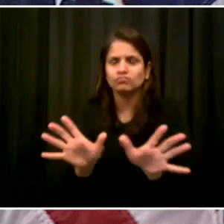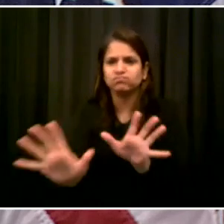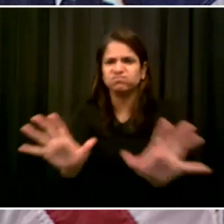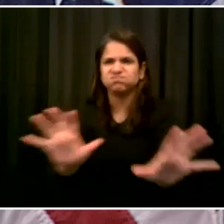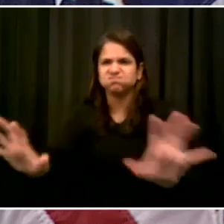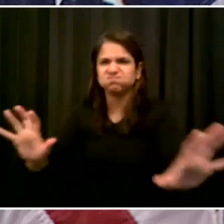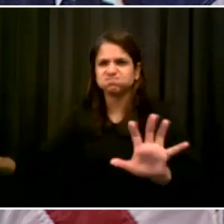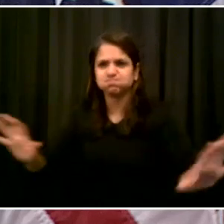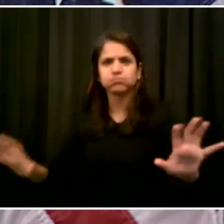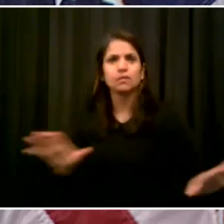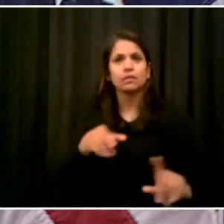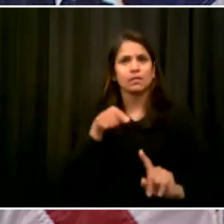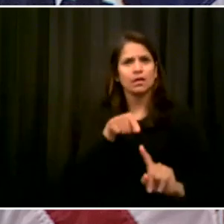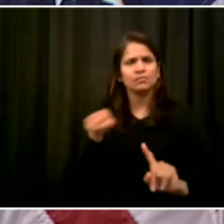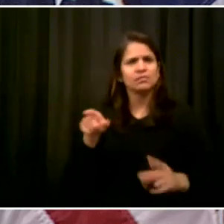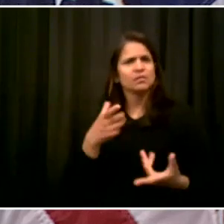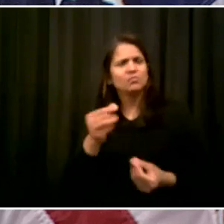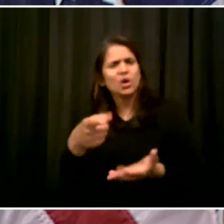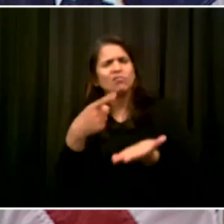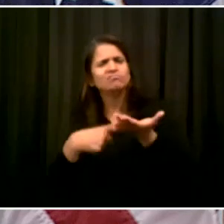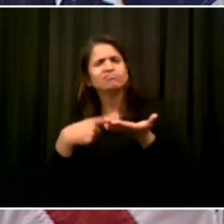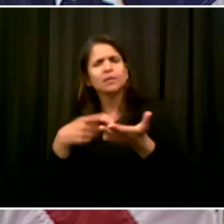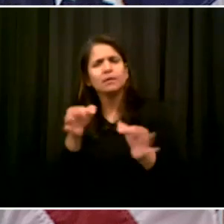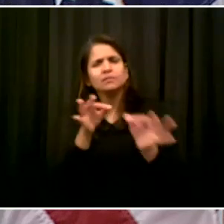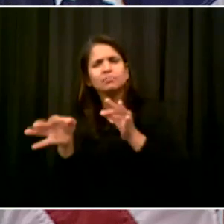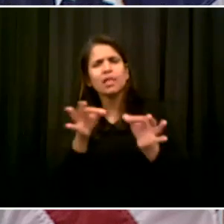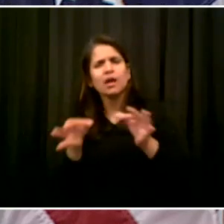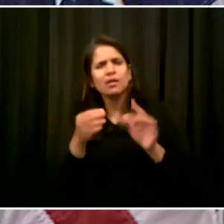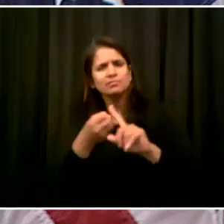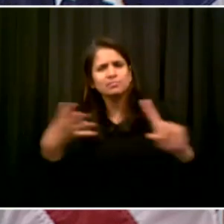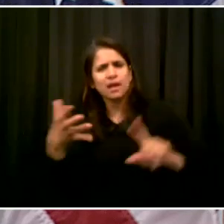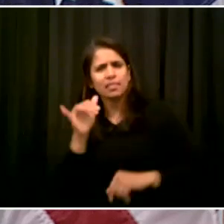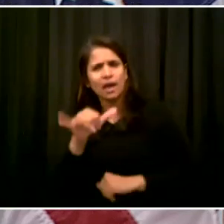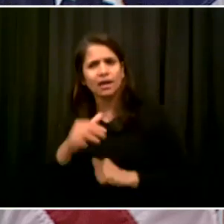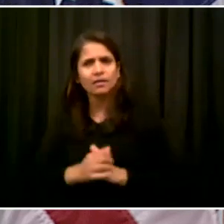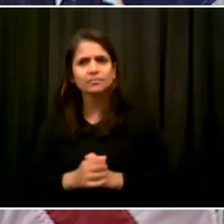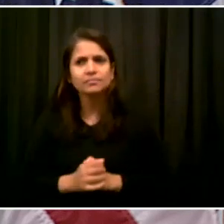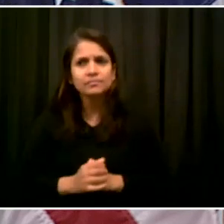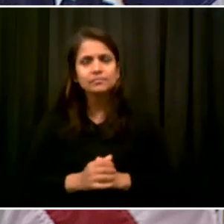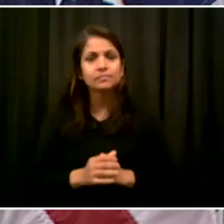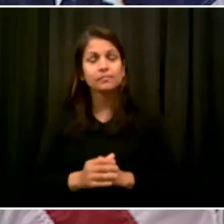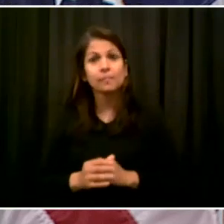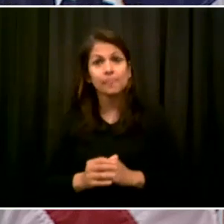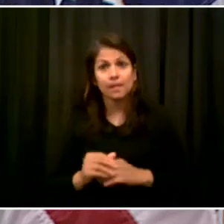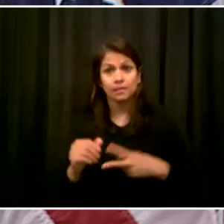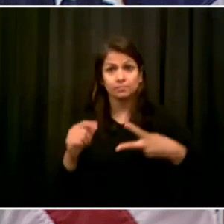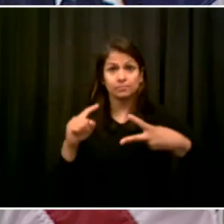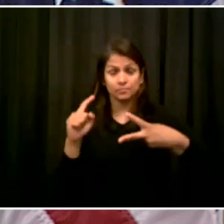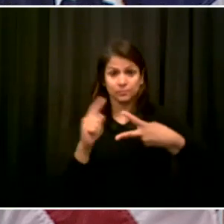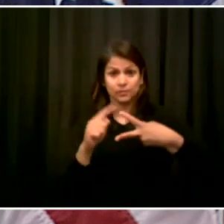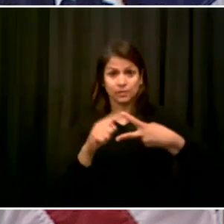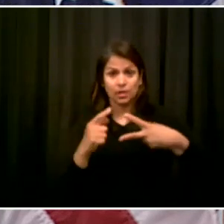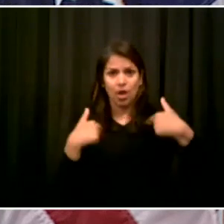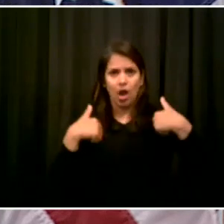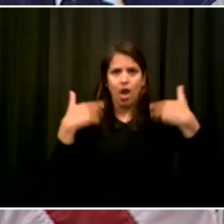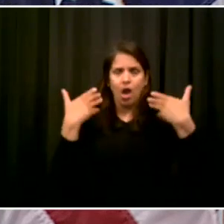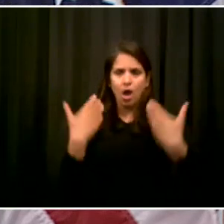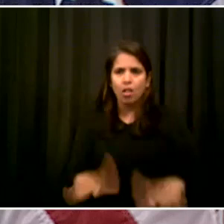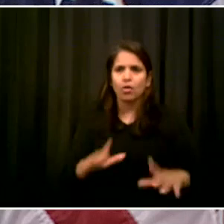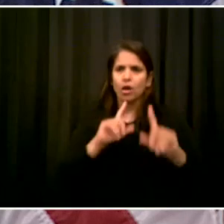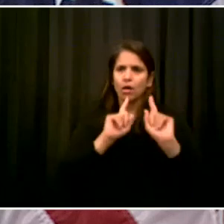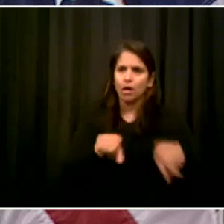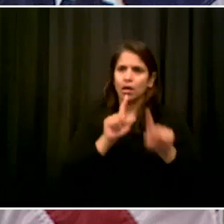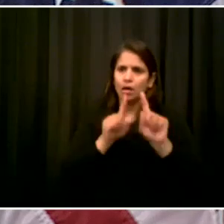do not believe it is a good idea to reduce the budget of the agency that is here to keep us